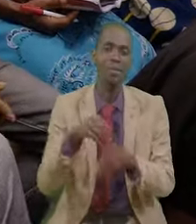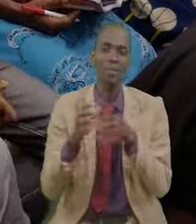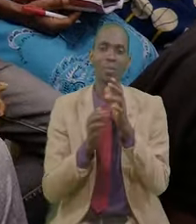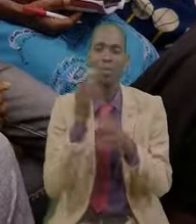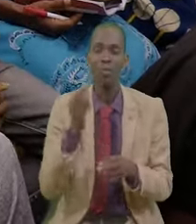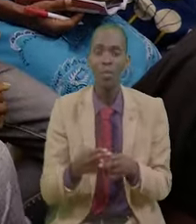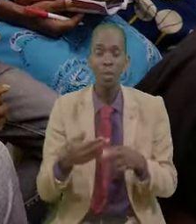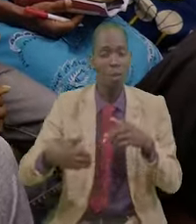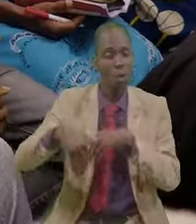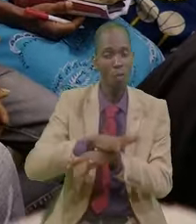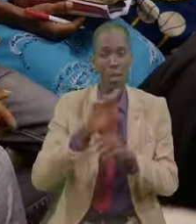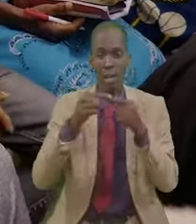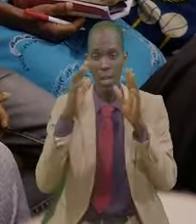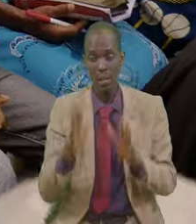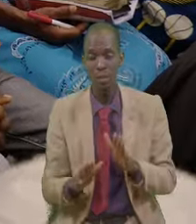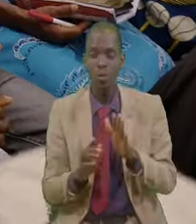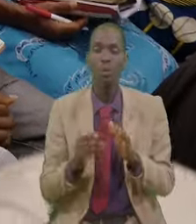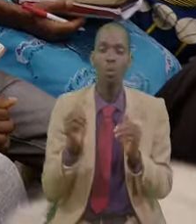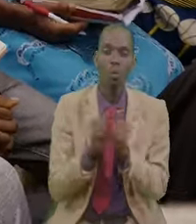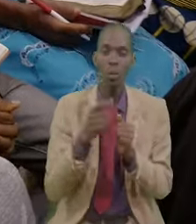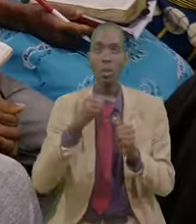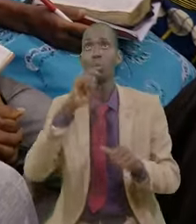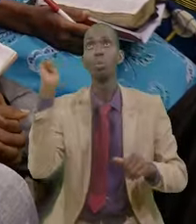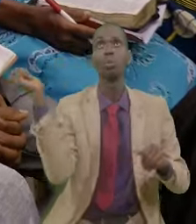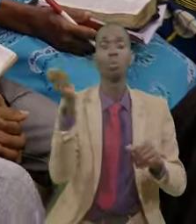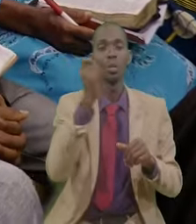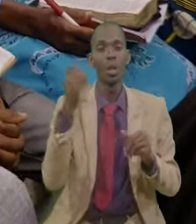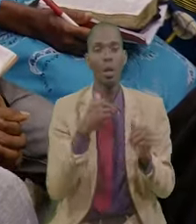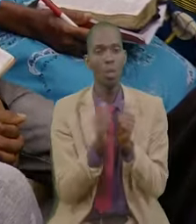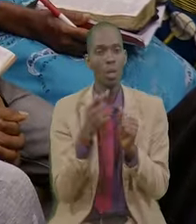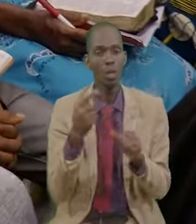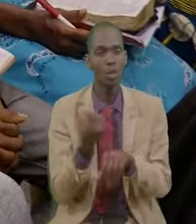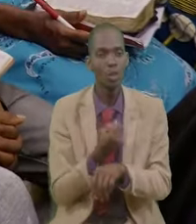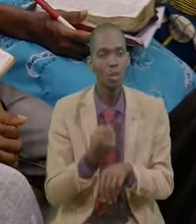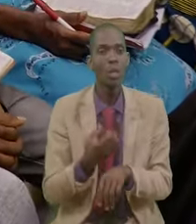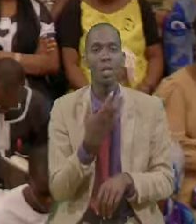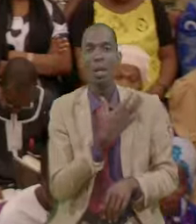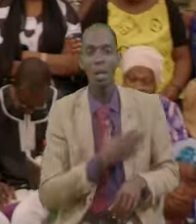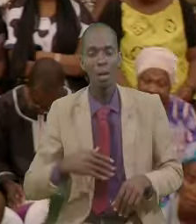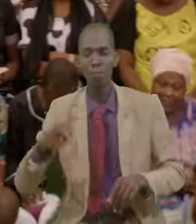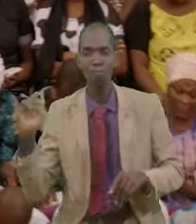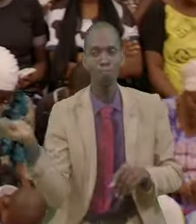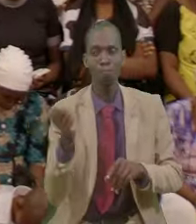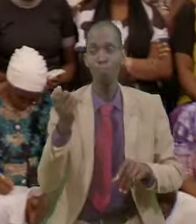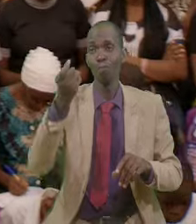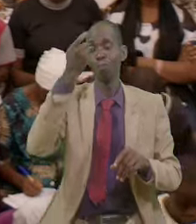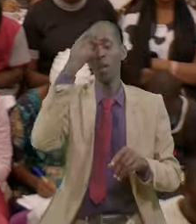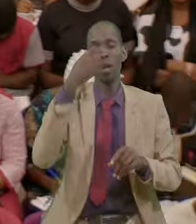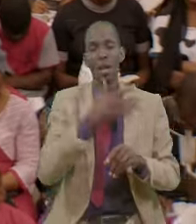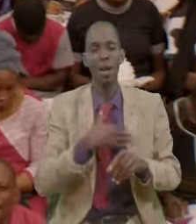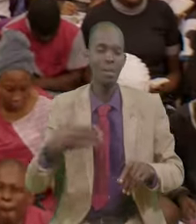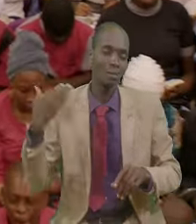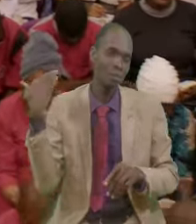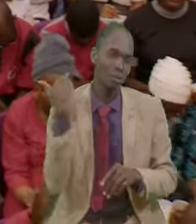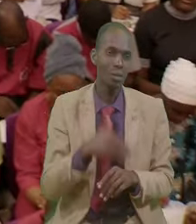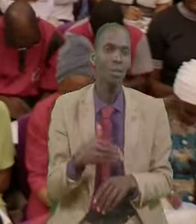Over the Philistines with a sling. And with a stone, and he smote the Philistine, and he slew him. But